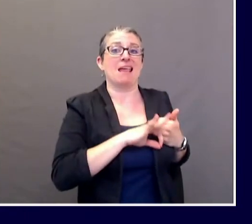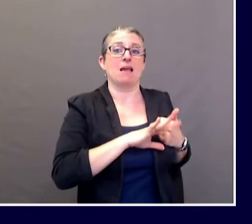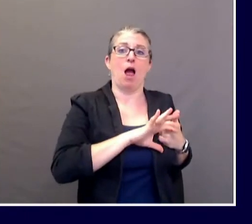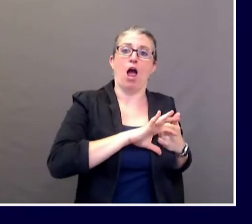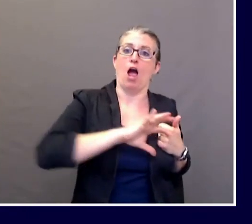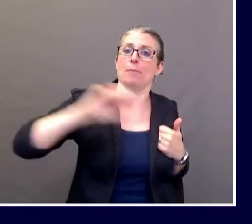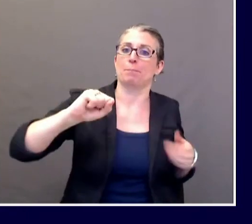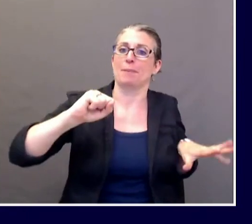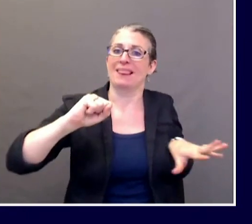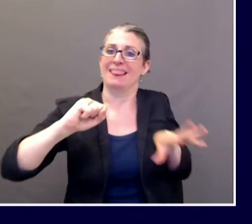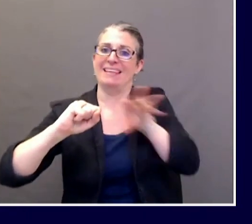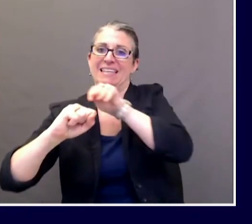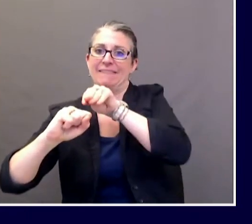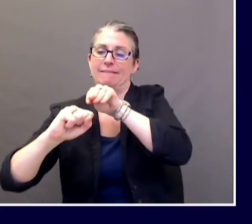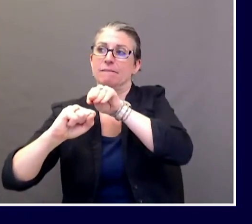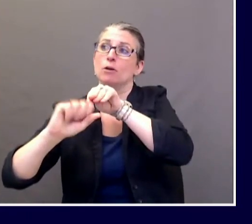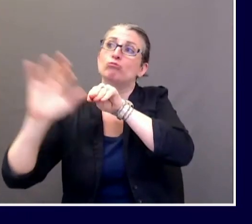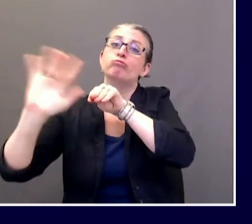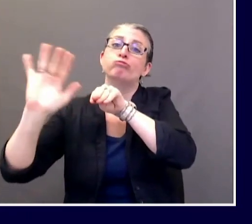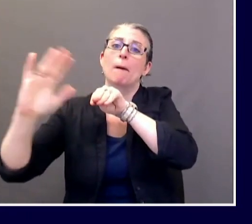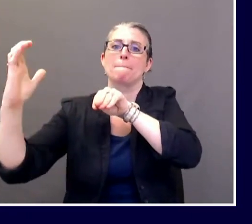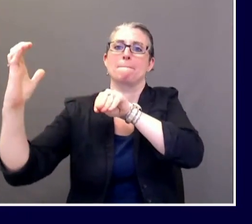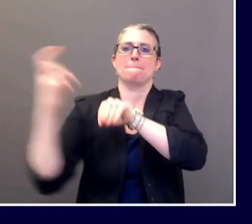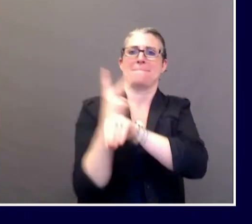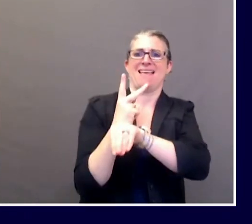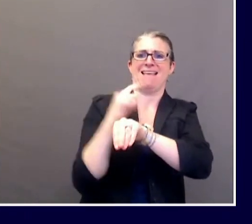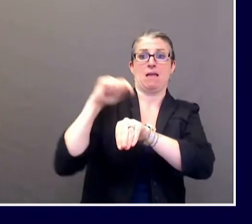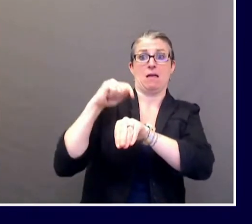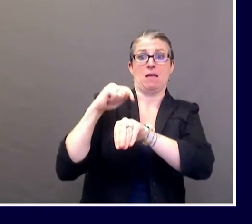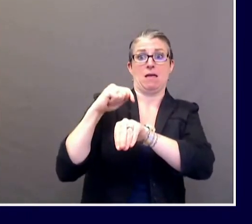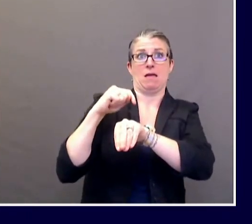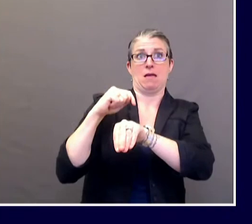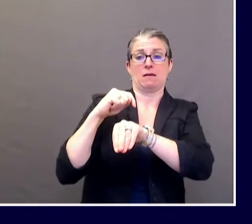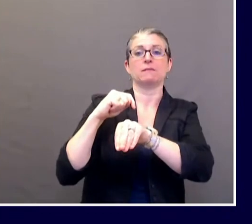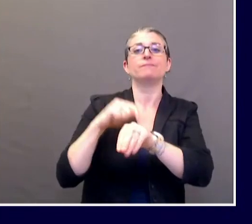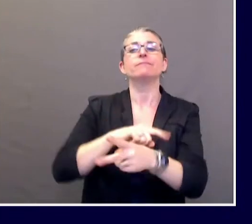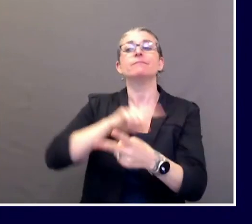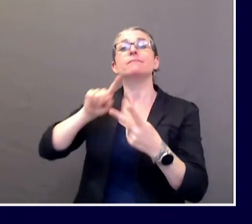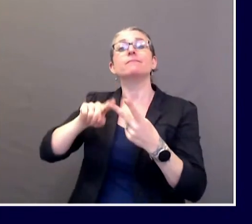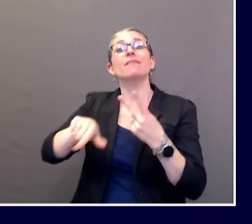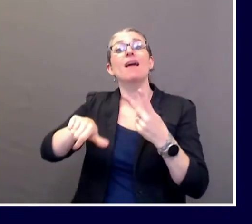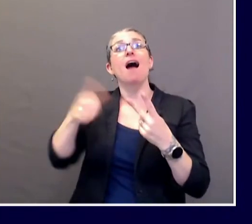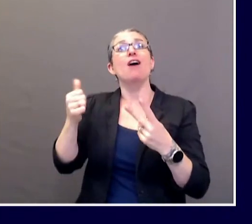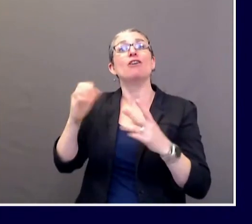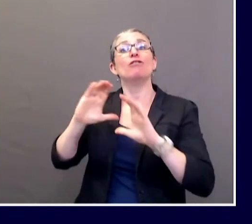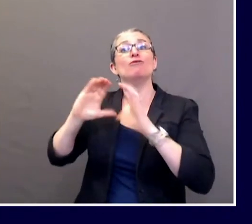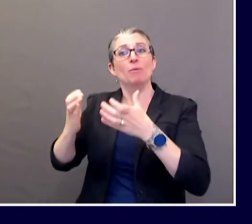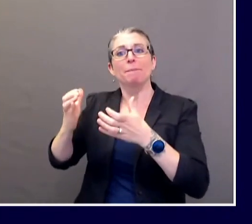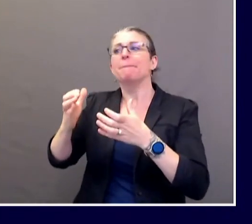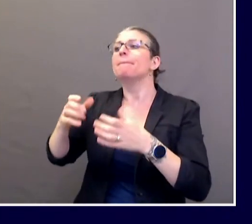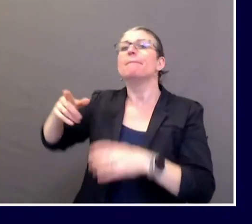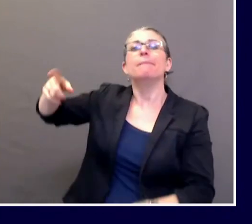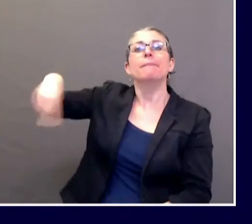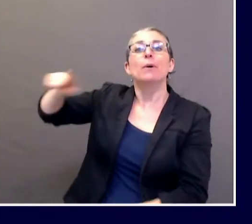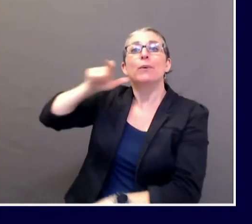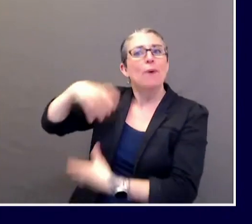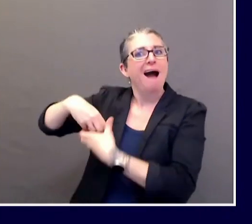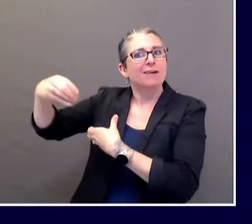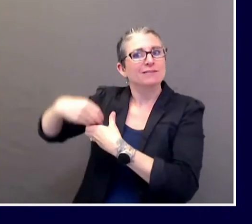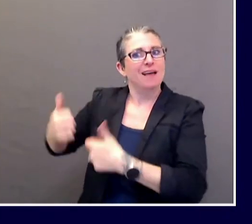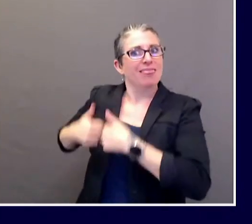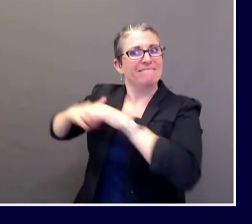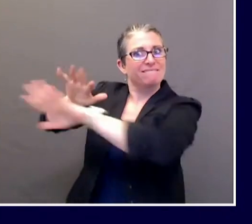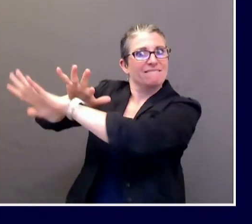states. Effective May 1st, Maine people or travelers from other states no longer need